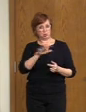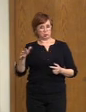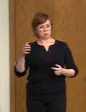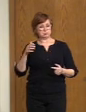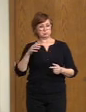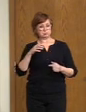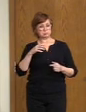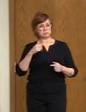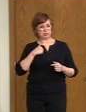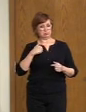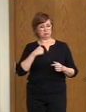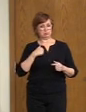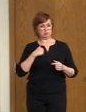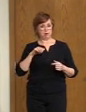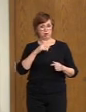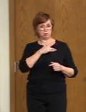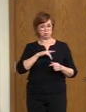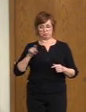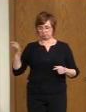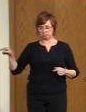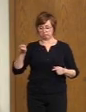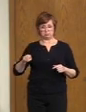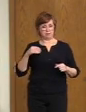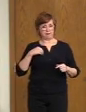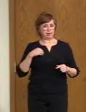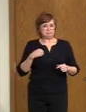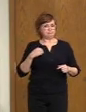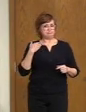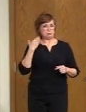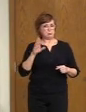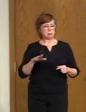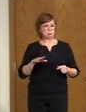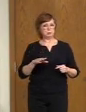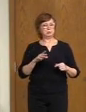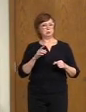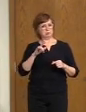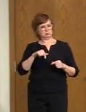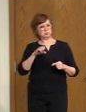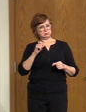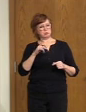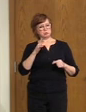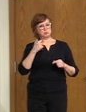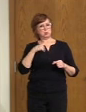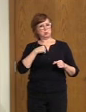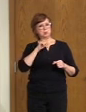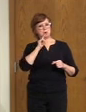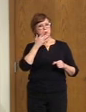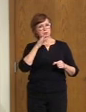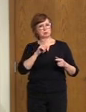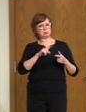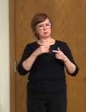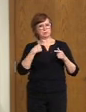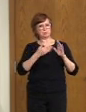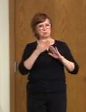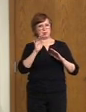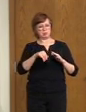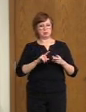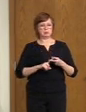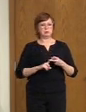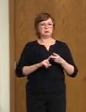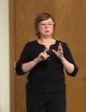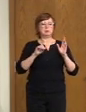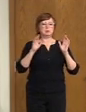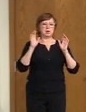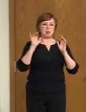but certainly here we feel lucky to be part of it. And again, there are some, I won't say caveats,